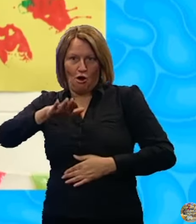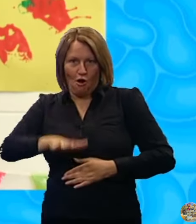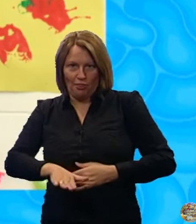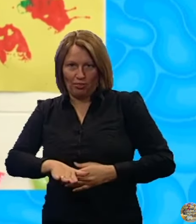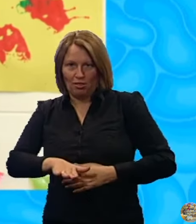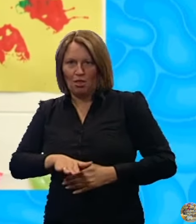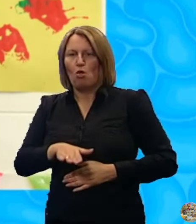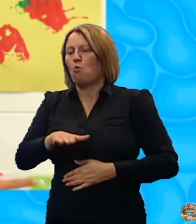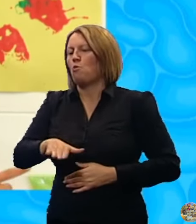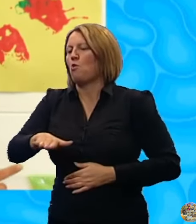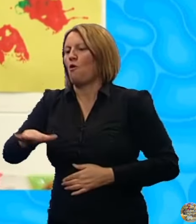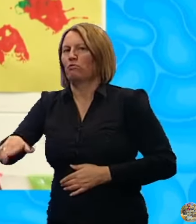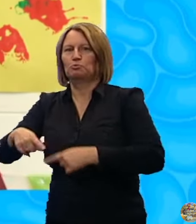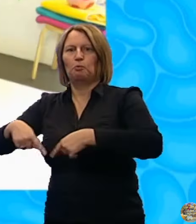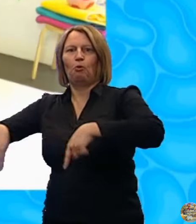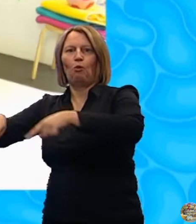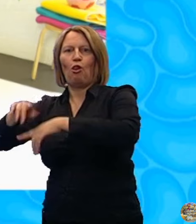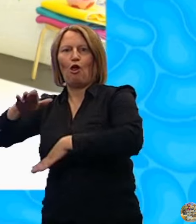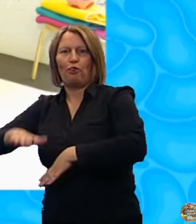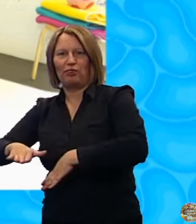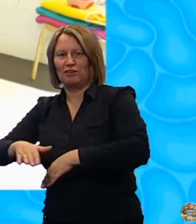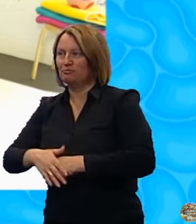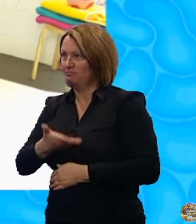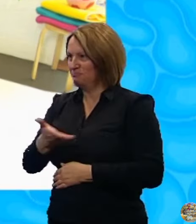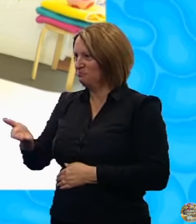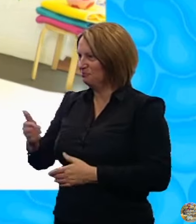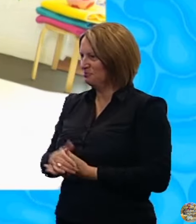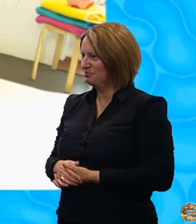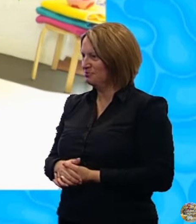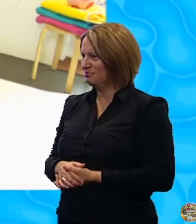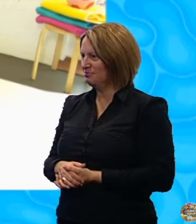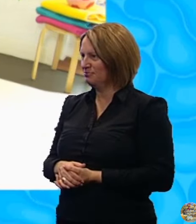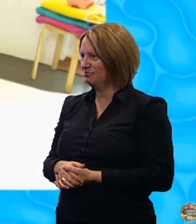paint and take a walk round the edge of the swimming pool. Off you go then.